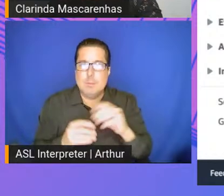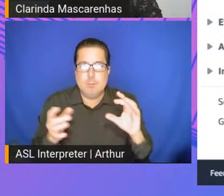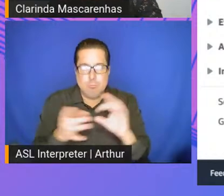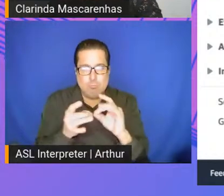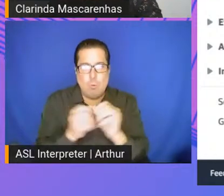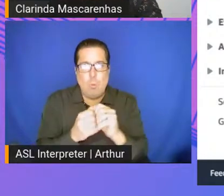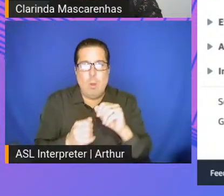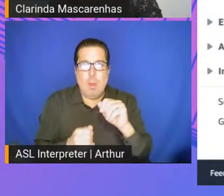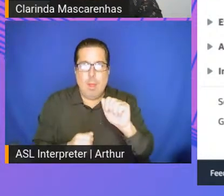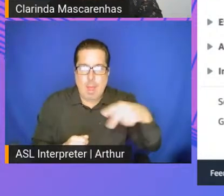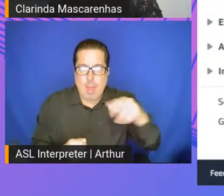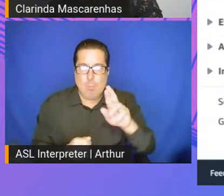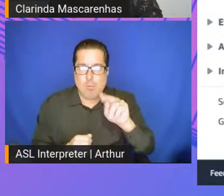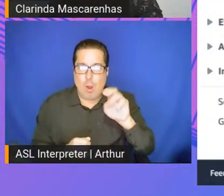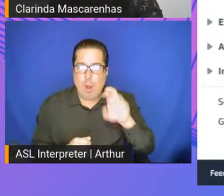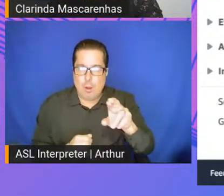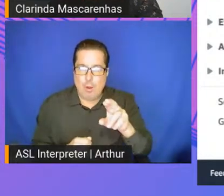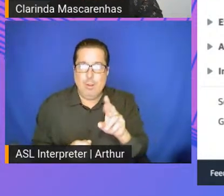our RDS database.